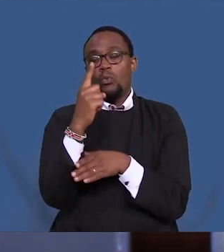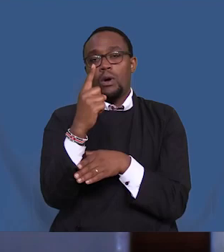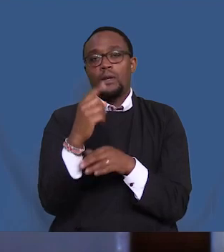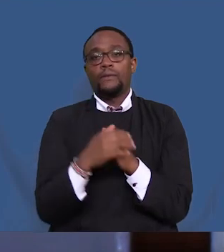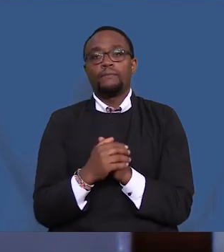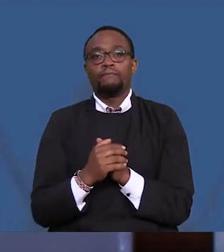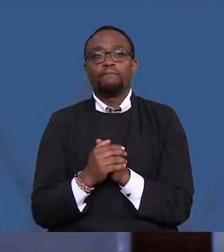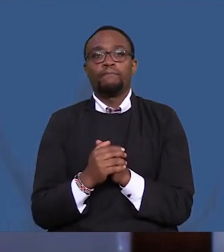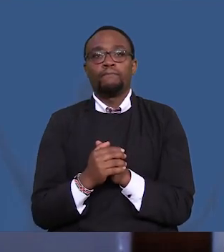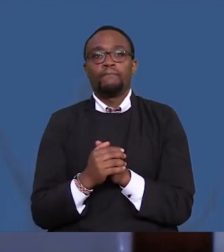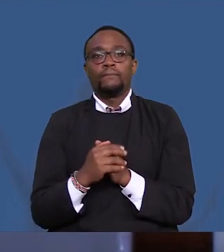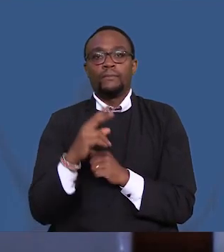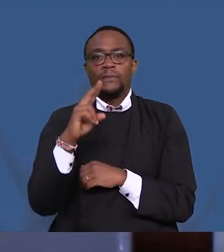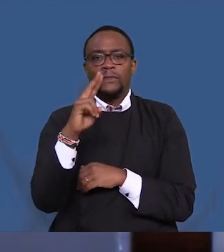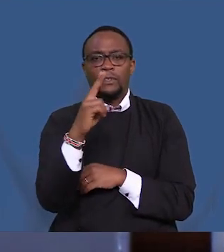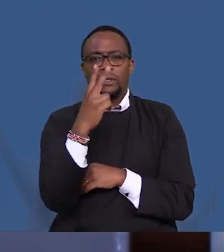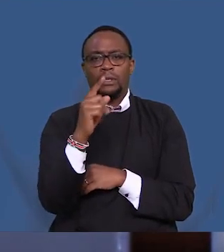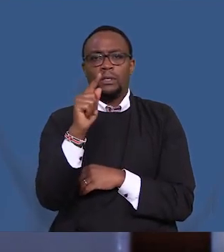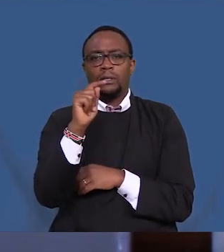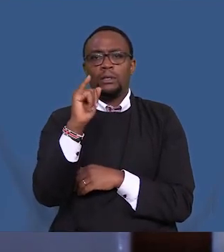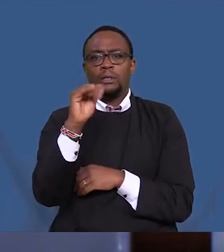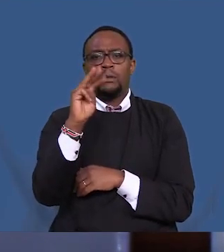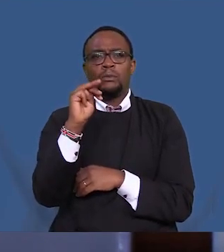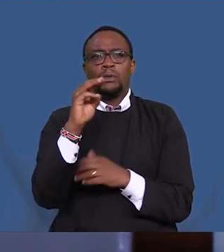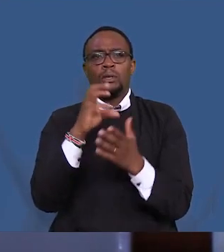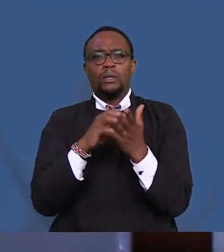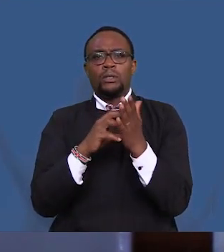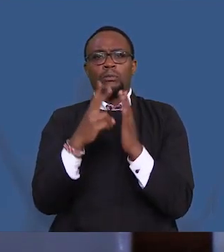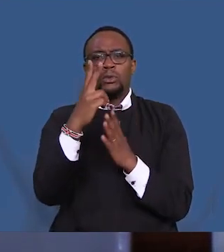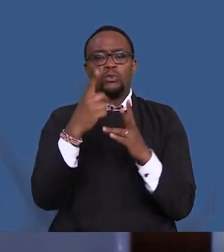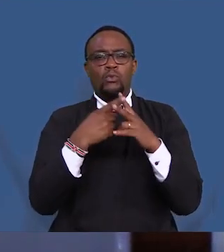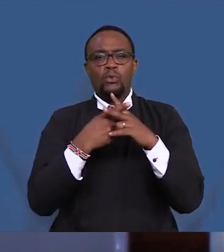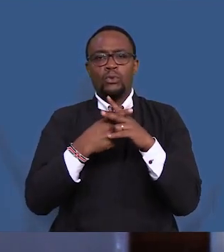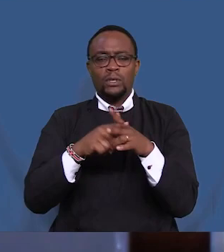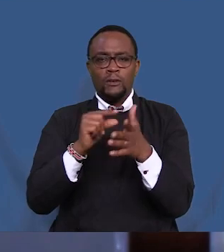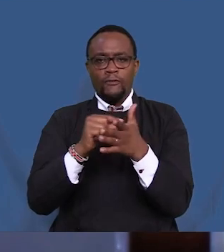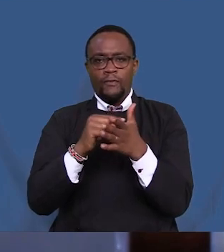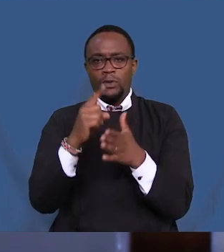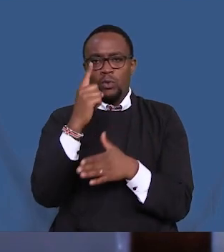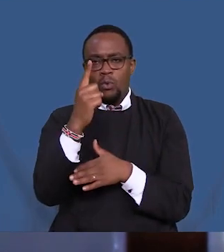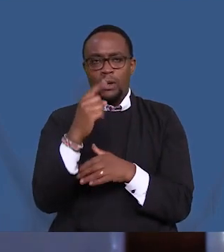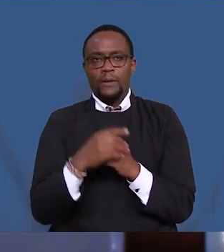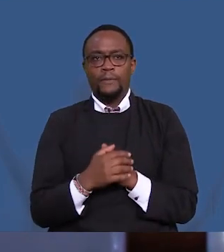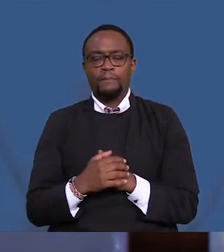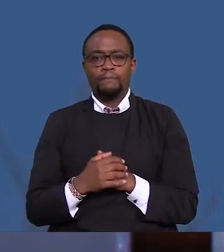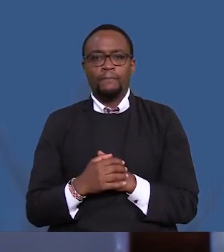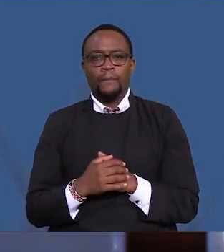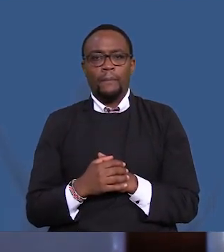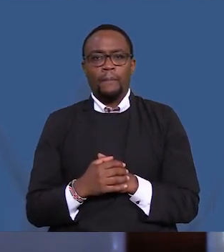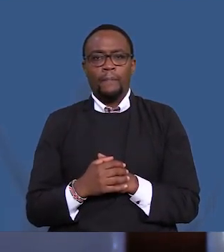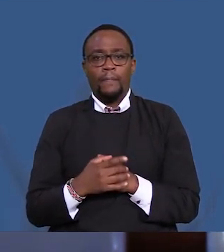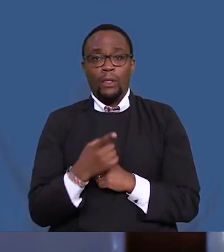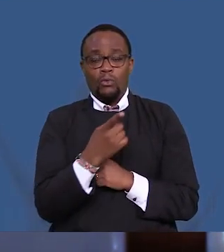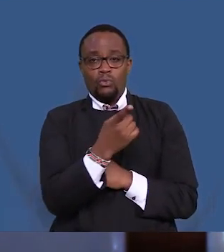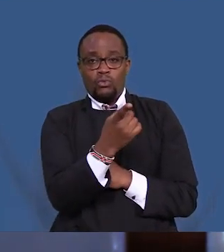1. 2 Timothy chapter 2, beginning to read at verse 1.